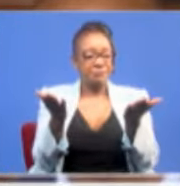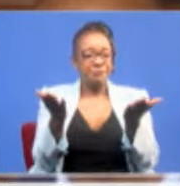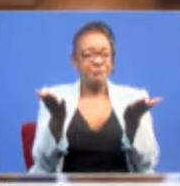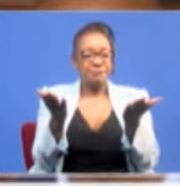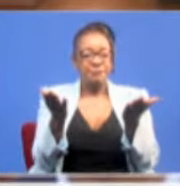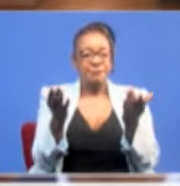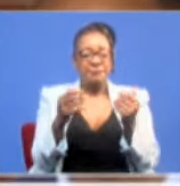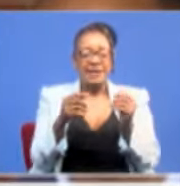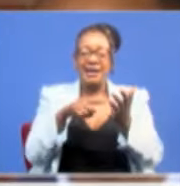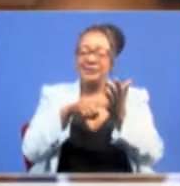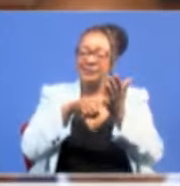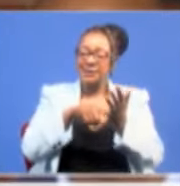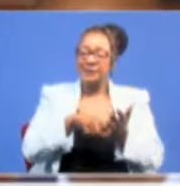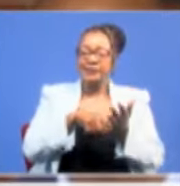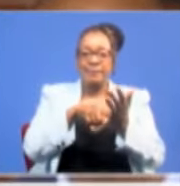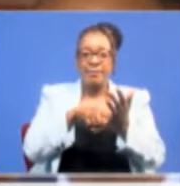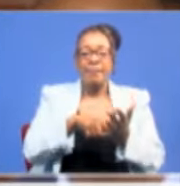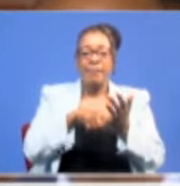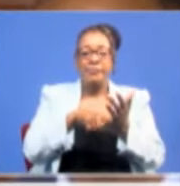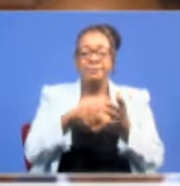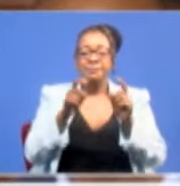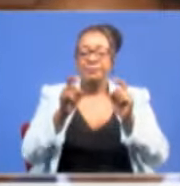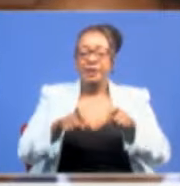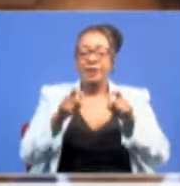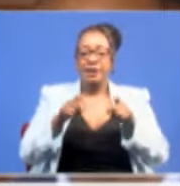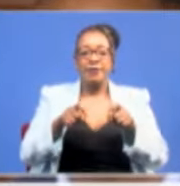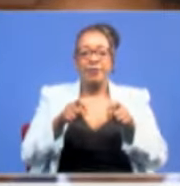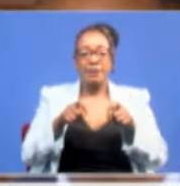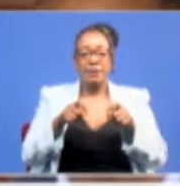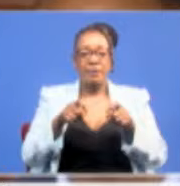still insist on the need for us